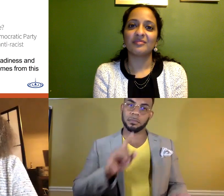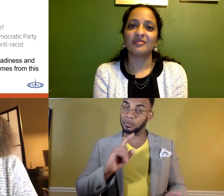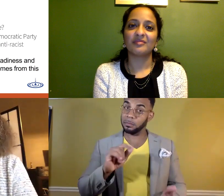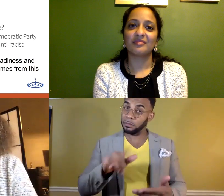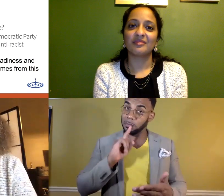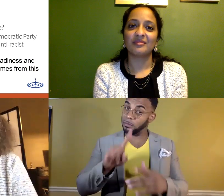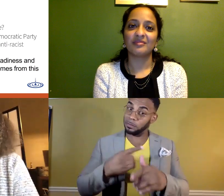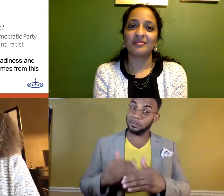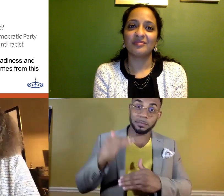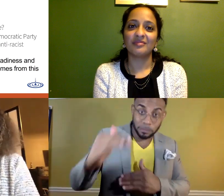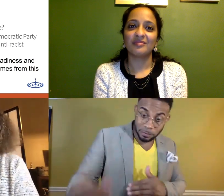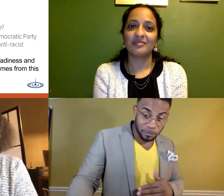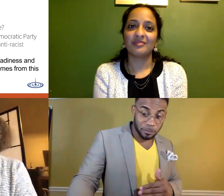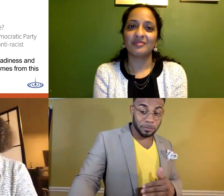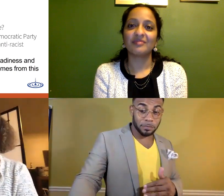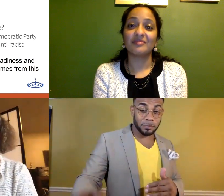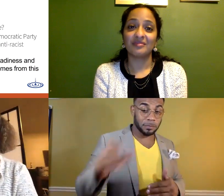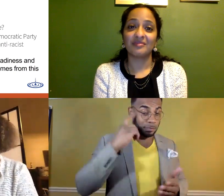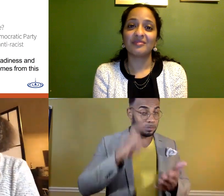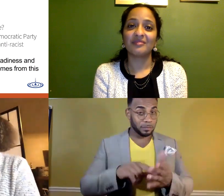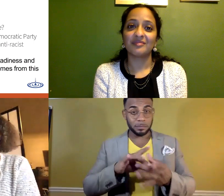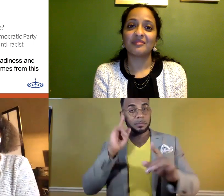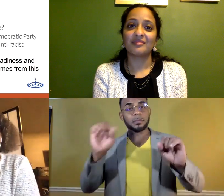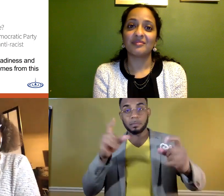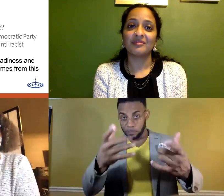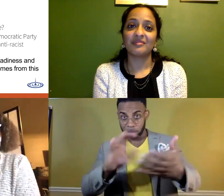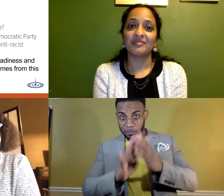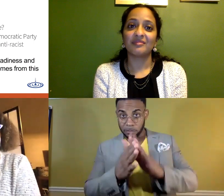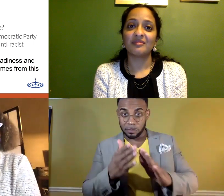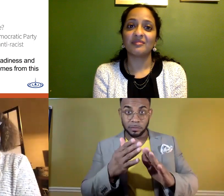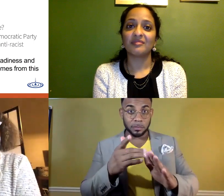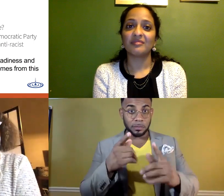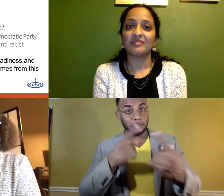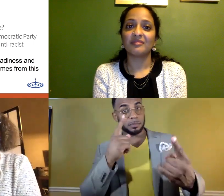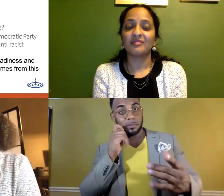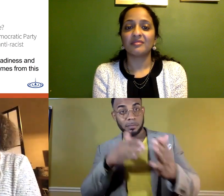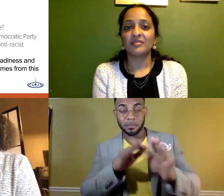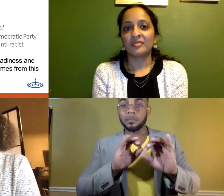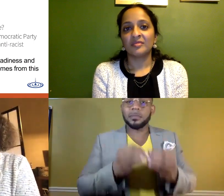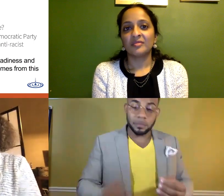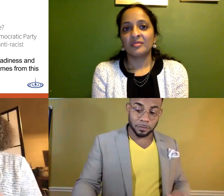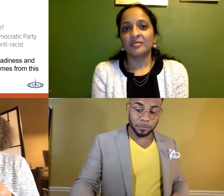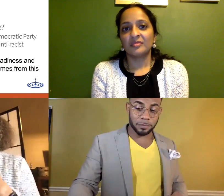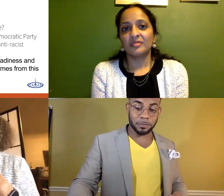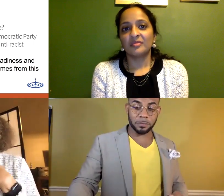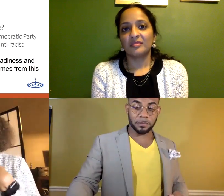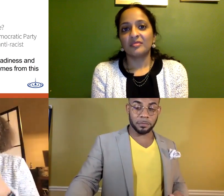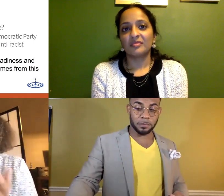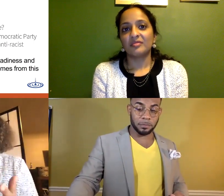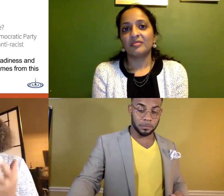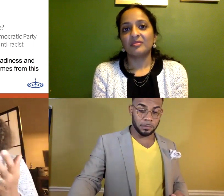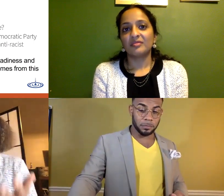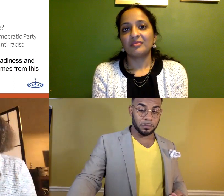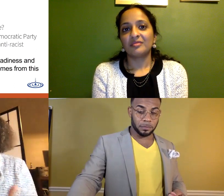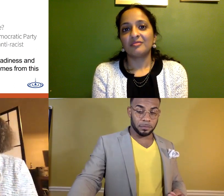the first step, by just acknowledging and saying out loud, you want to become an anti-racist organization, which I give